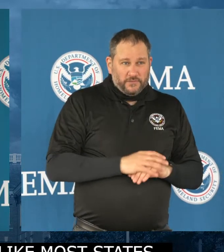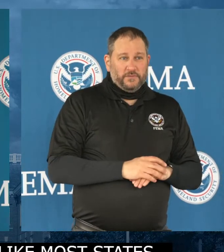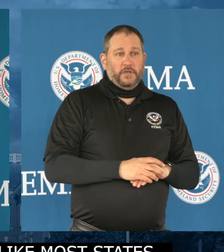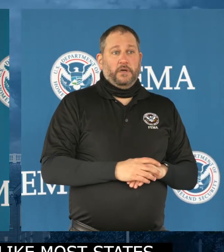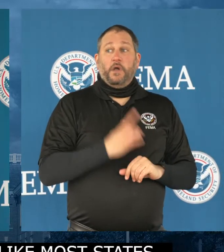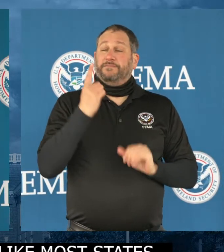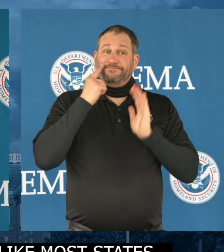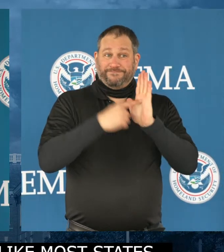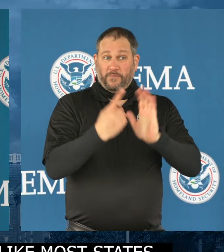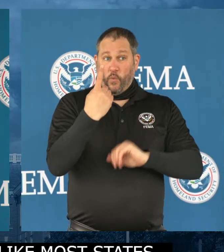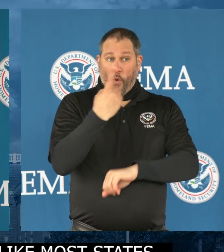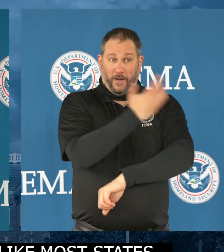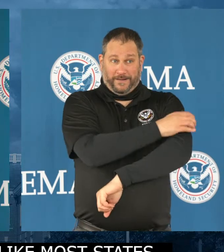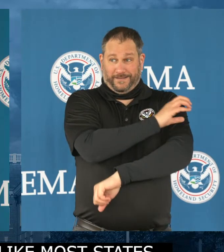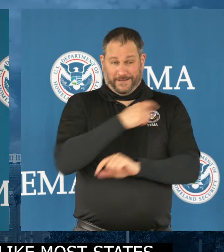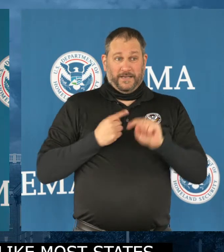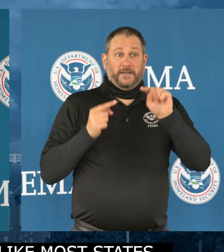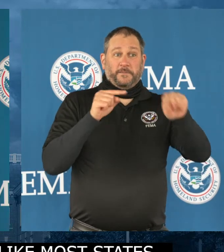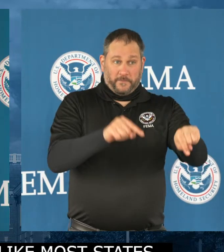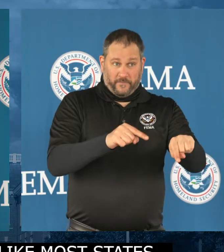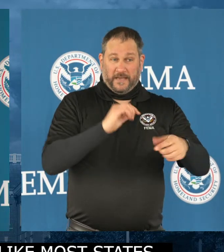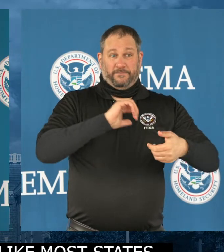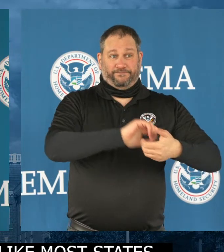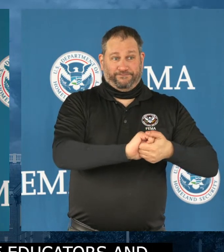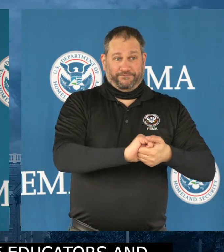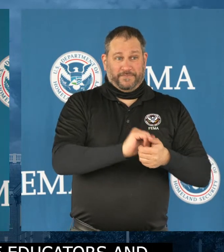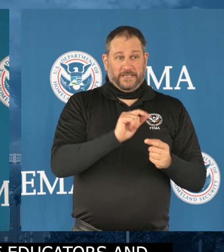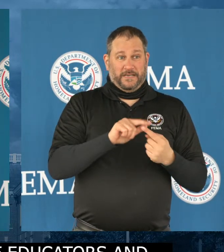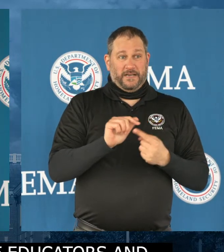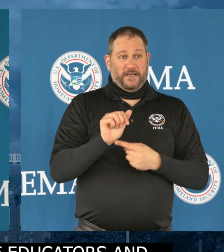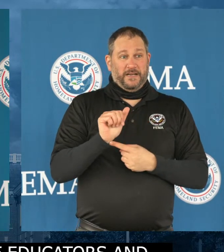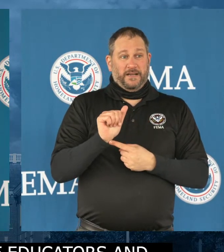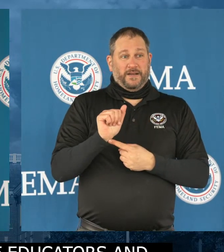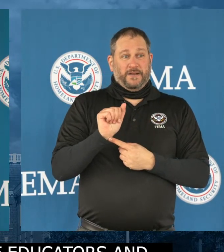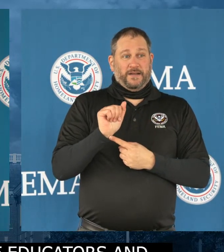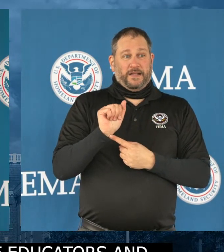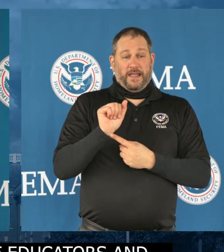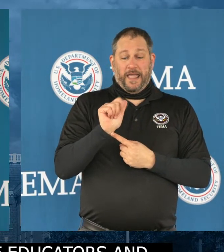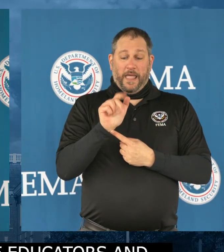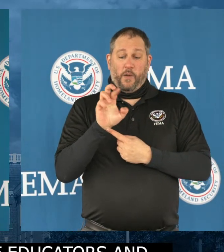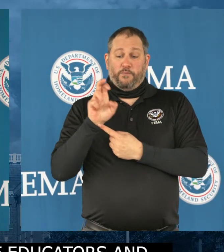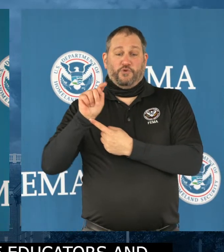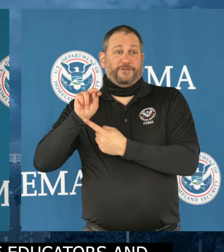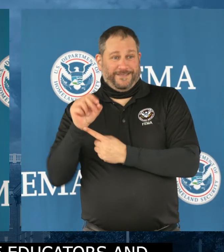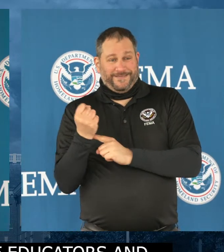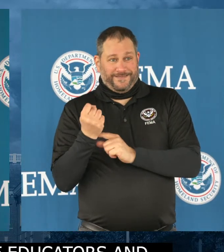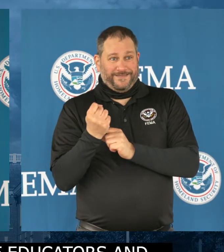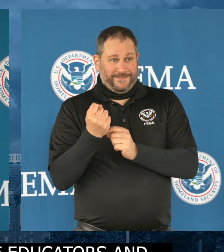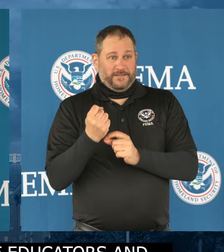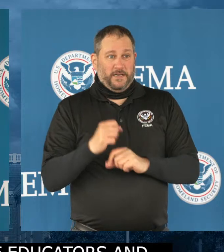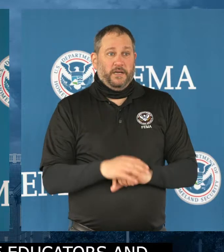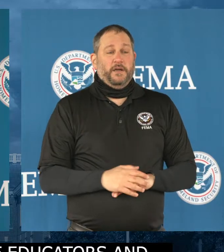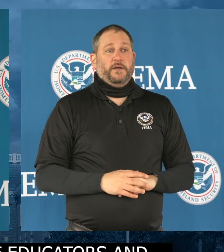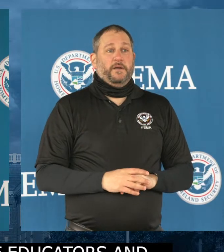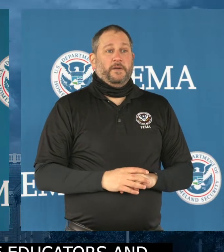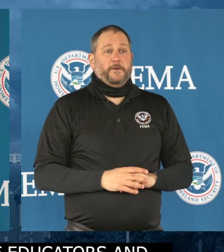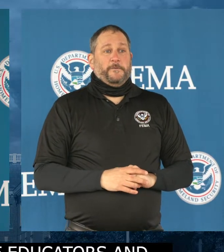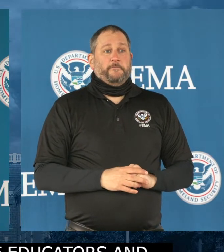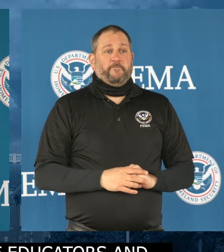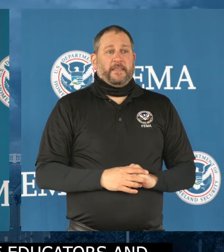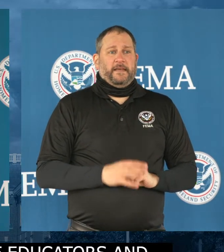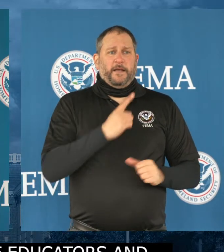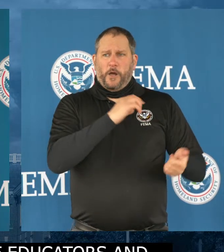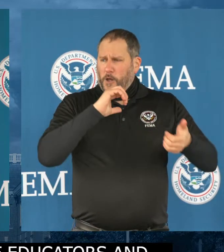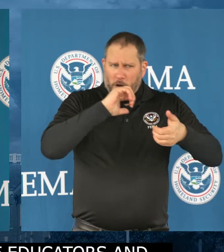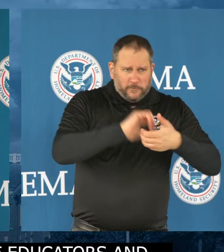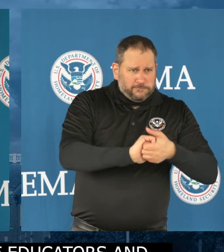with Albertsons Pharmacies. They had at Dickinson High School, very well organized, and so we're doing that. So the sooner